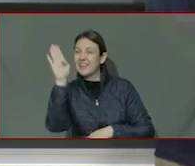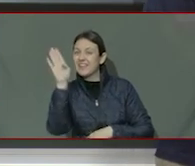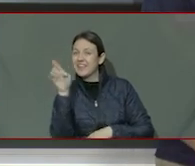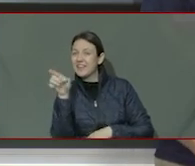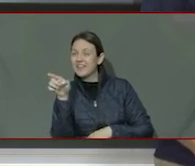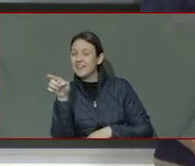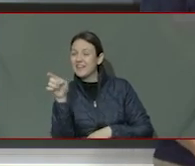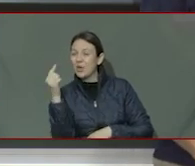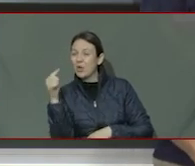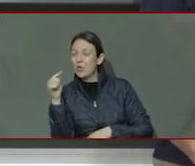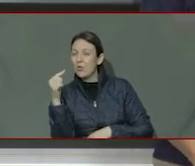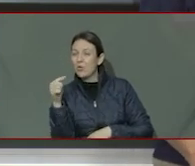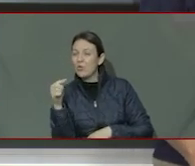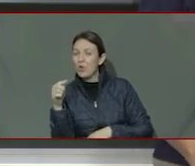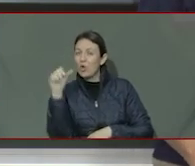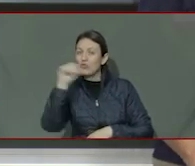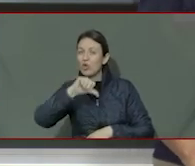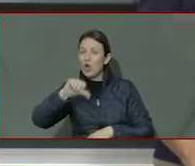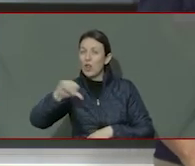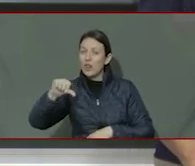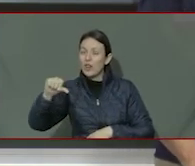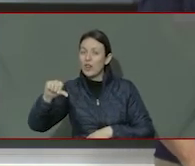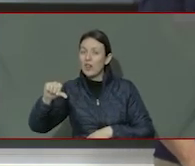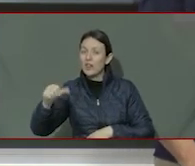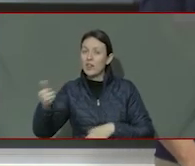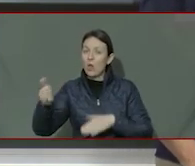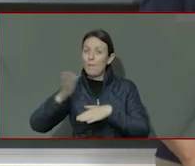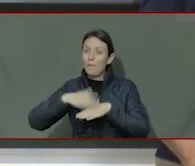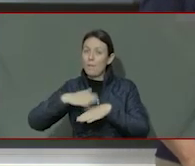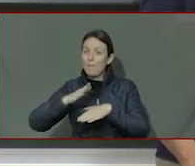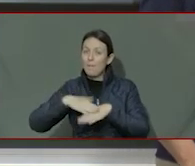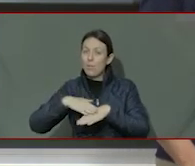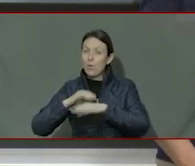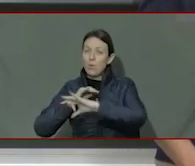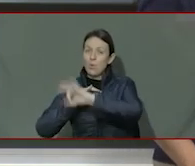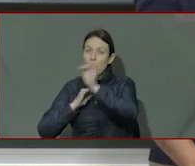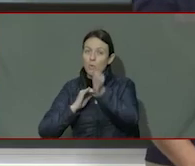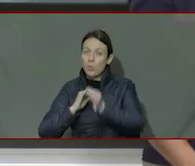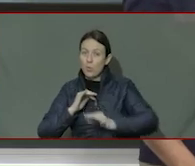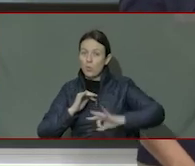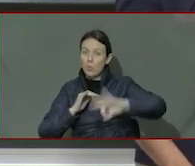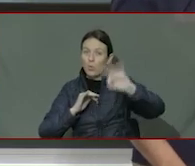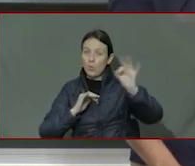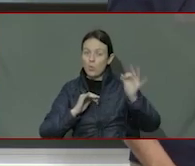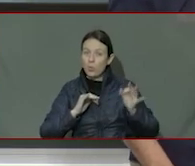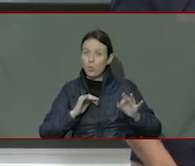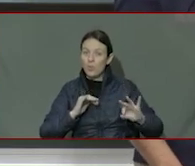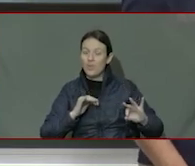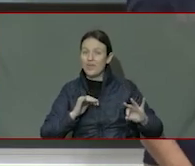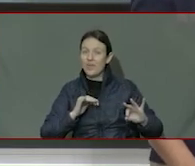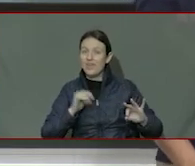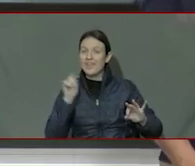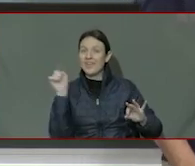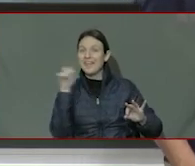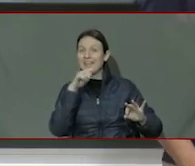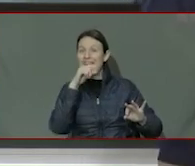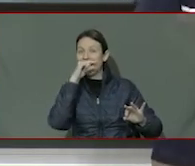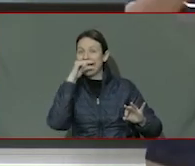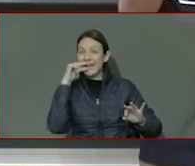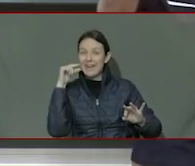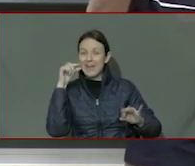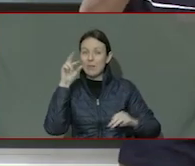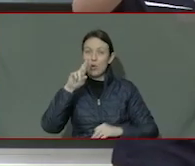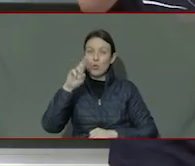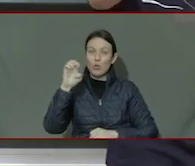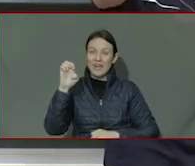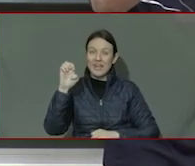So that the salts can move through the tube into the blood. Now that process is called the re means